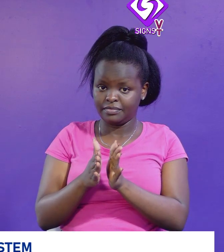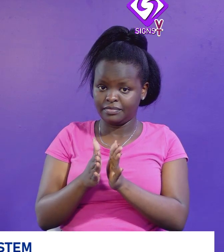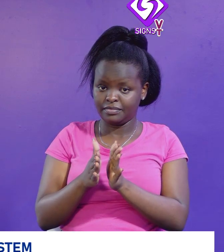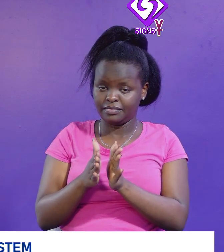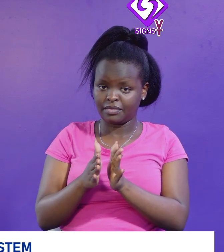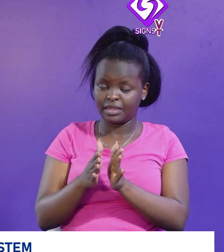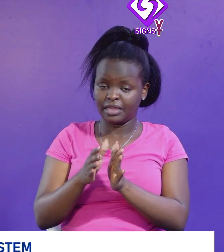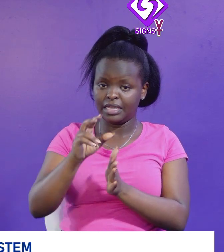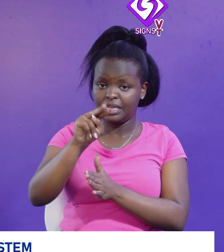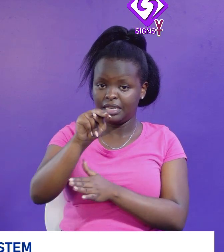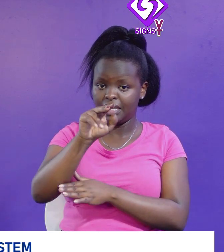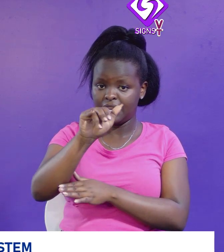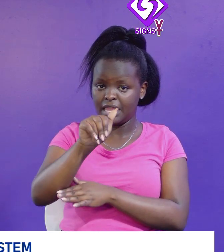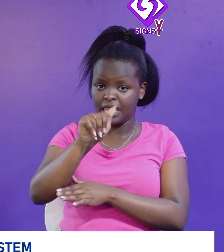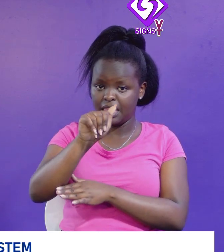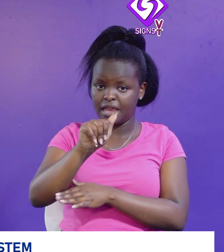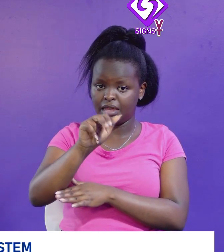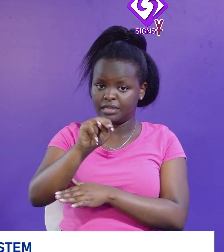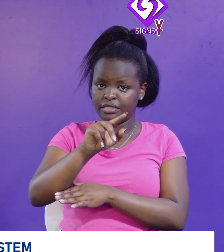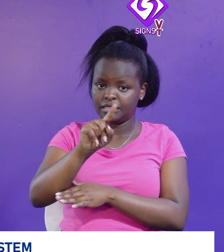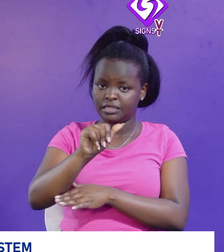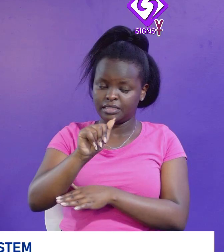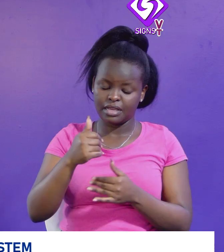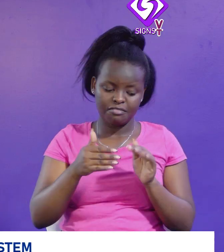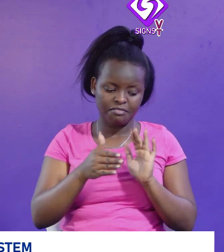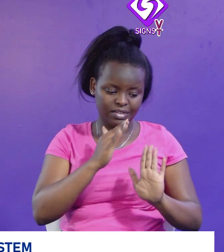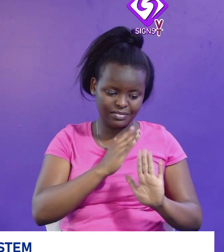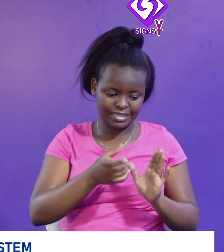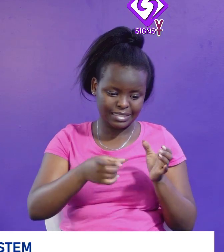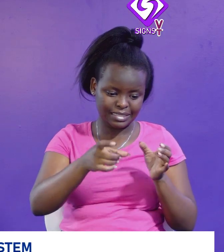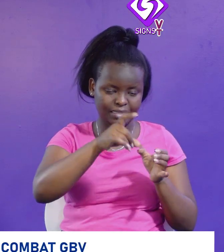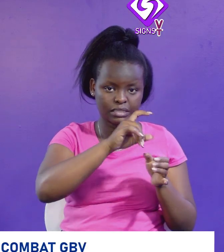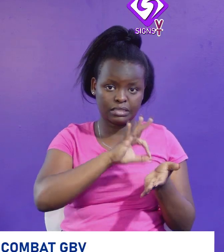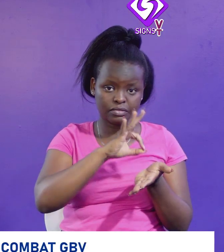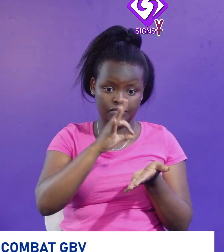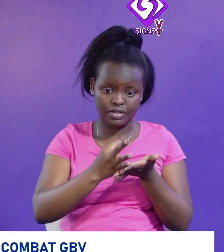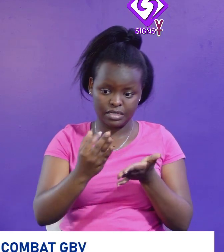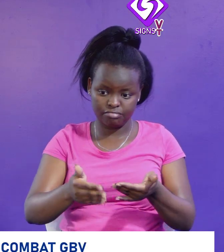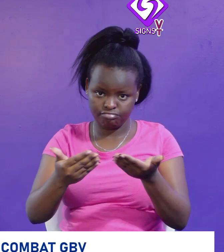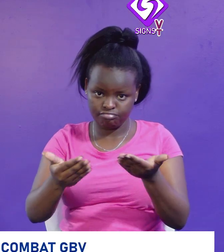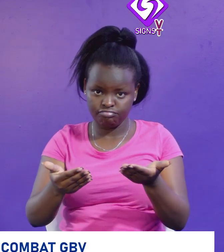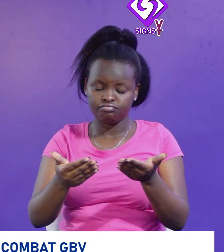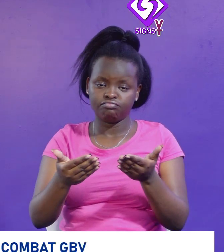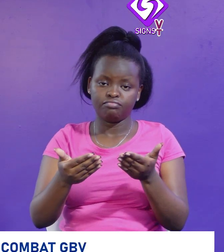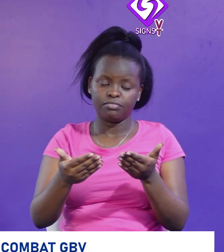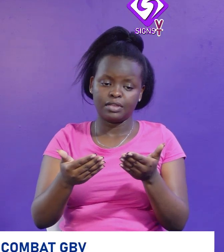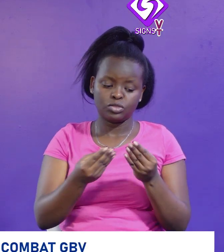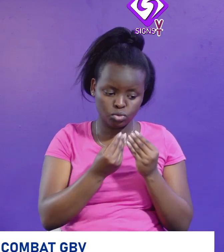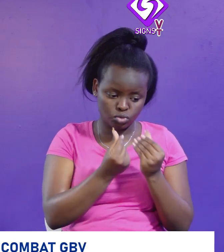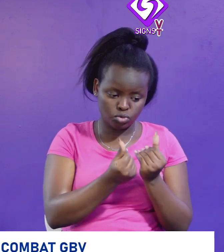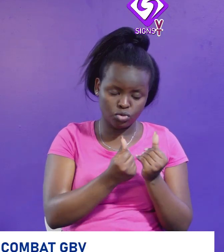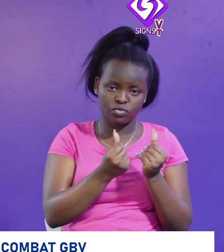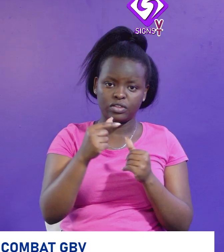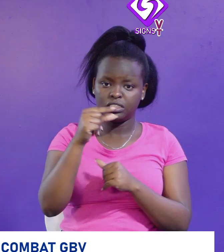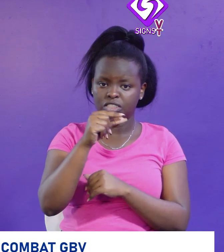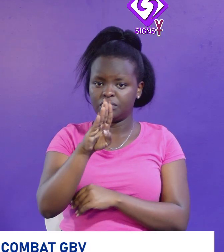in Nyanza have called for an urgent increase in funding to combat the rampant gender-based violence